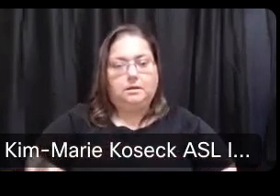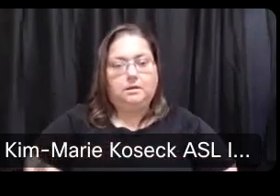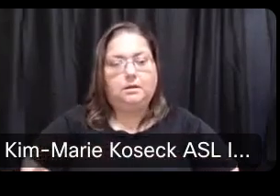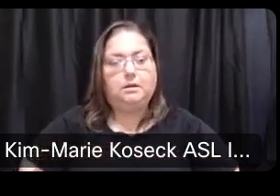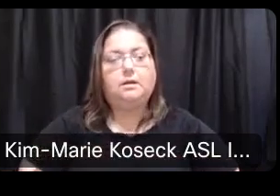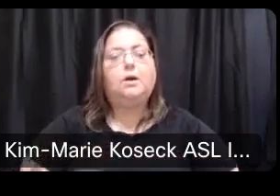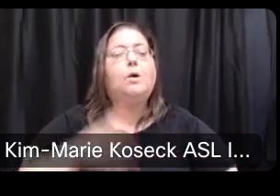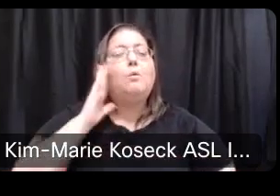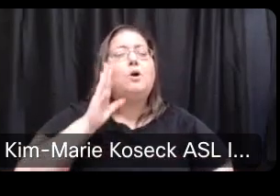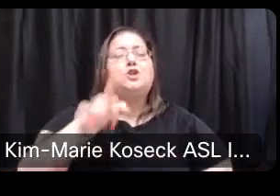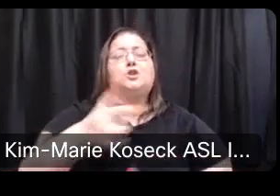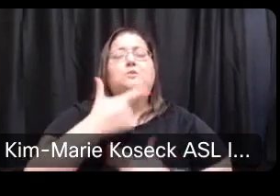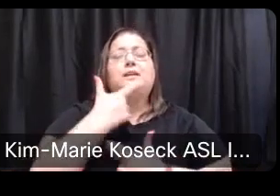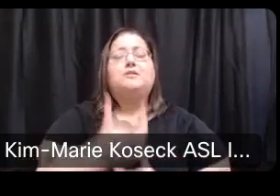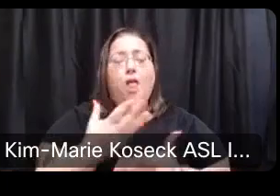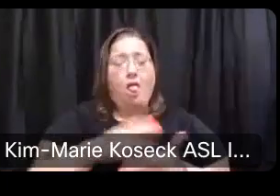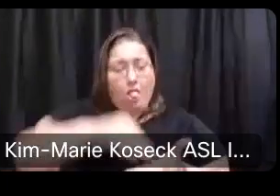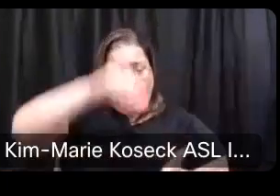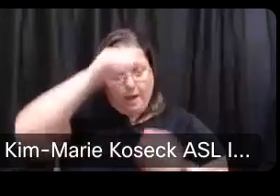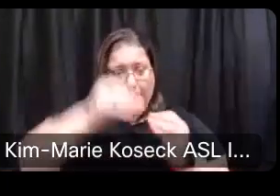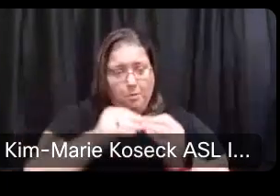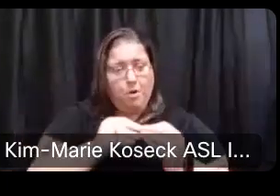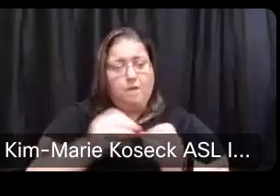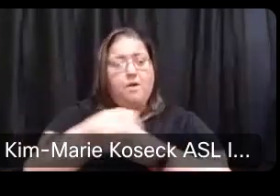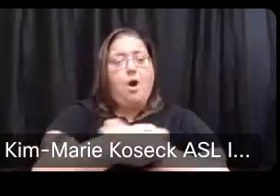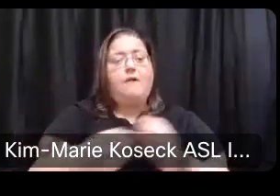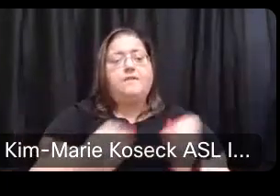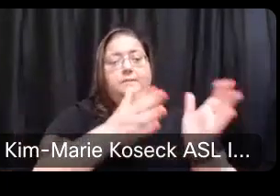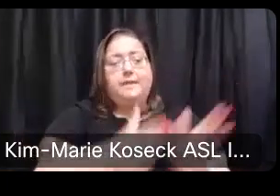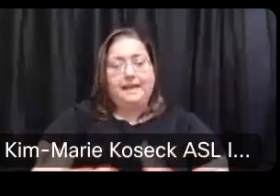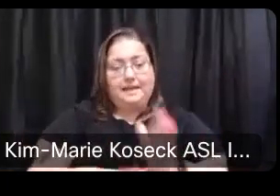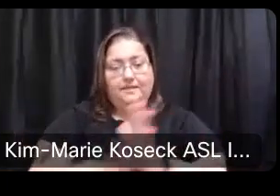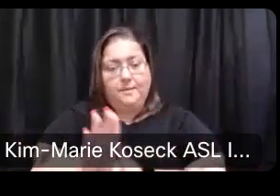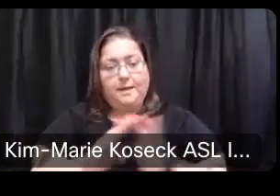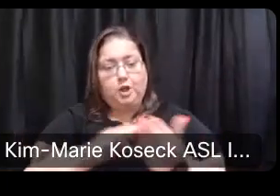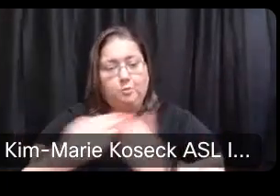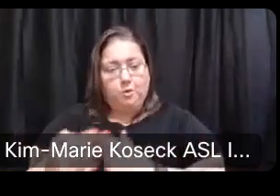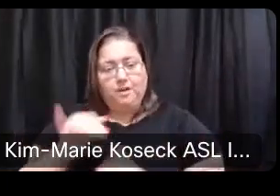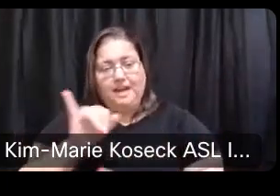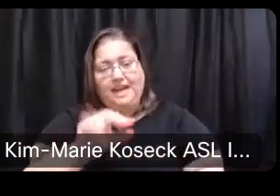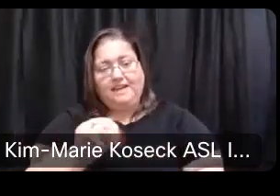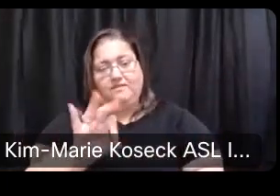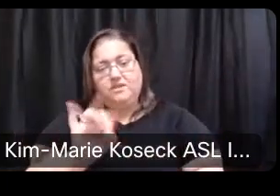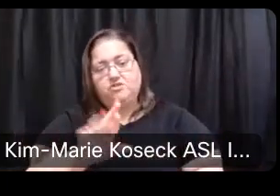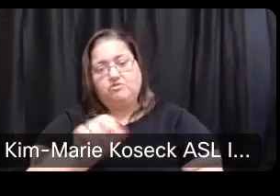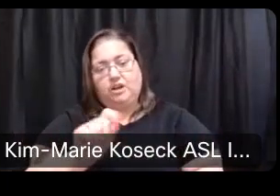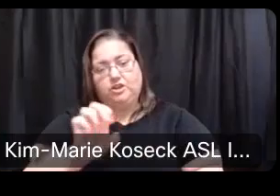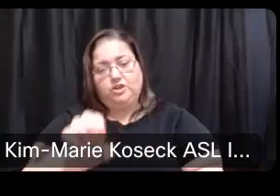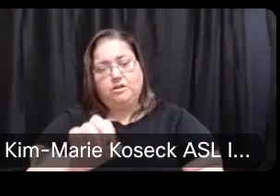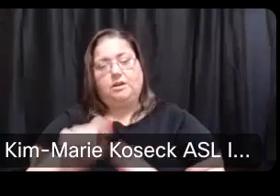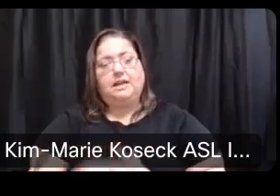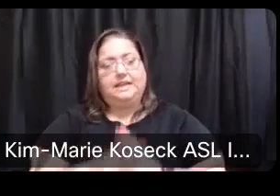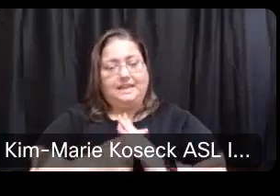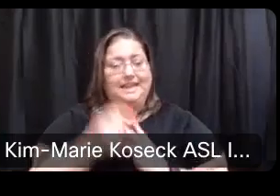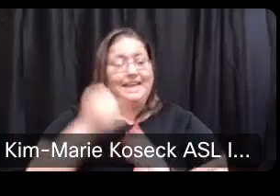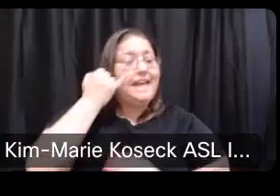Would you be interested in learning more about the Office of Planning, Development, and Community Infrastructure programs and initiatives?